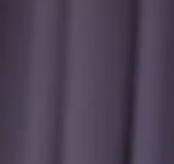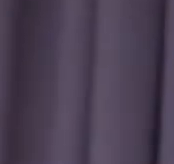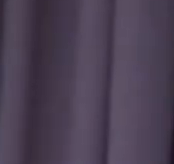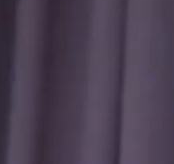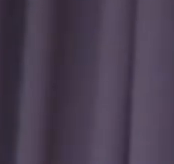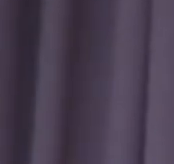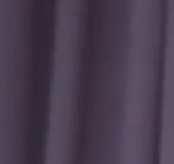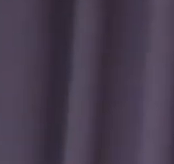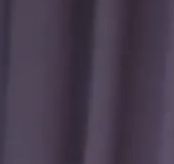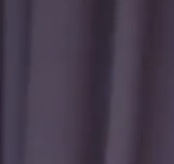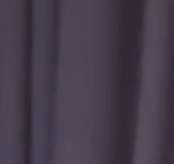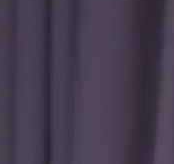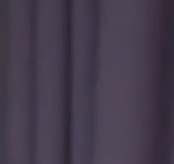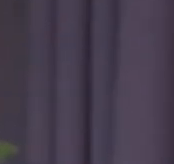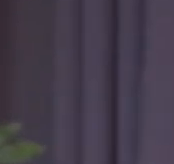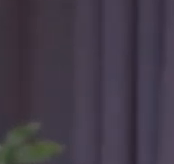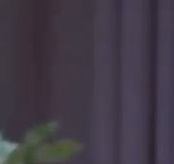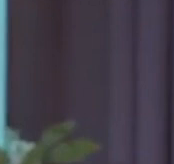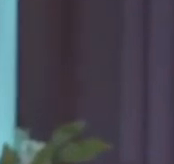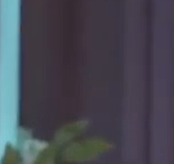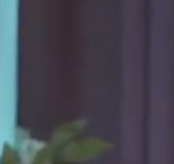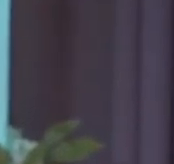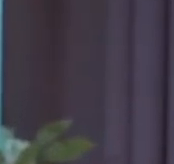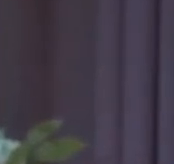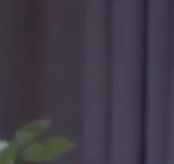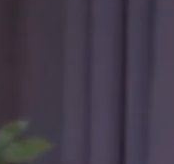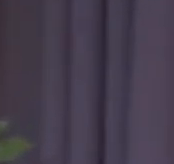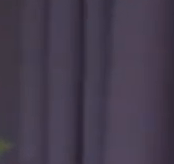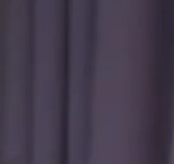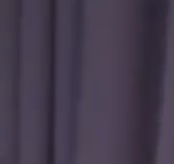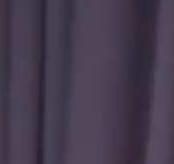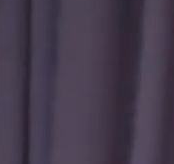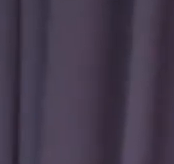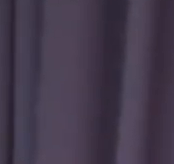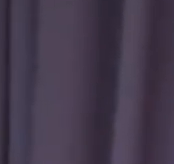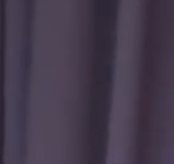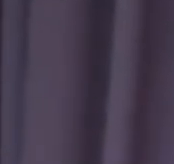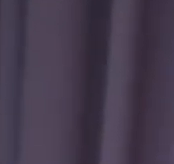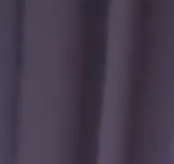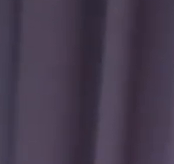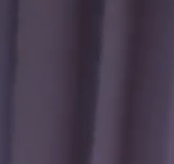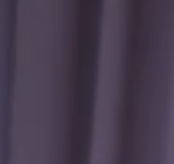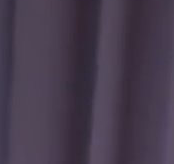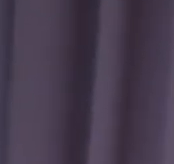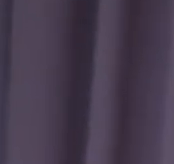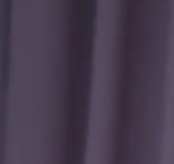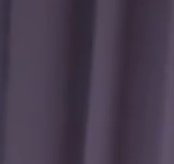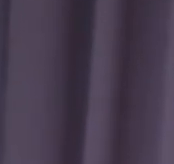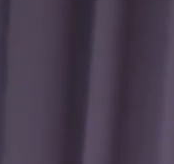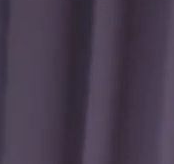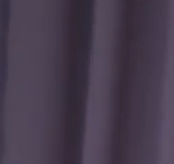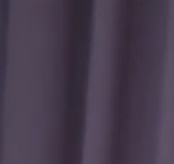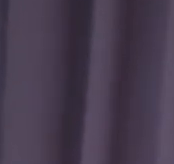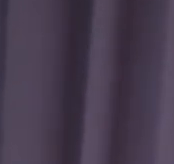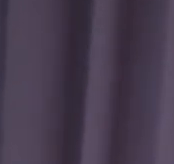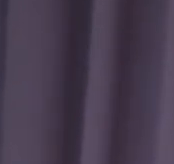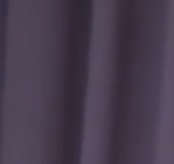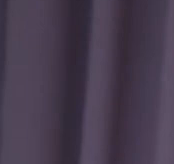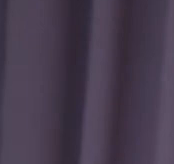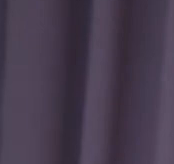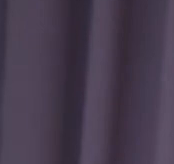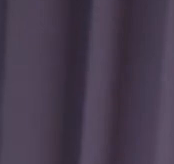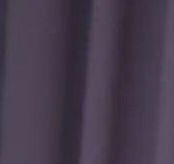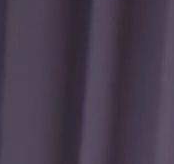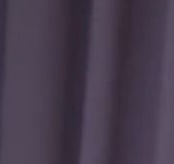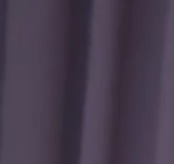that's your business. That's between you and the Lord. You name your children whatever you want to name them. Just know that